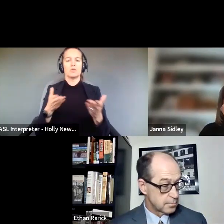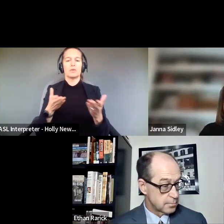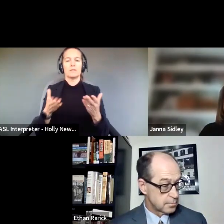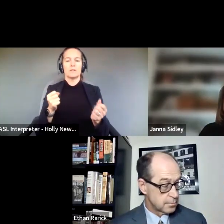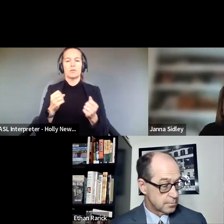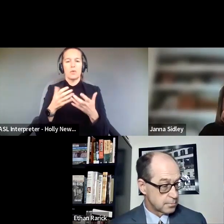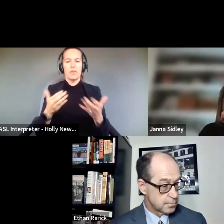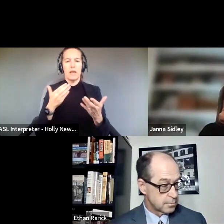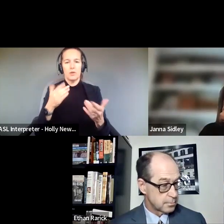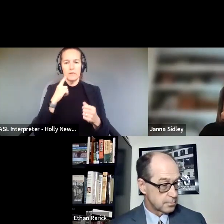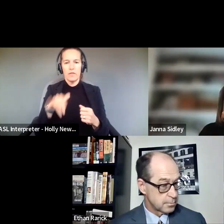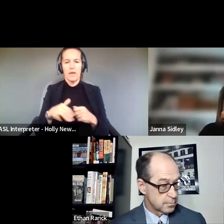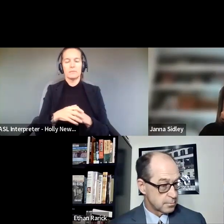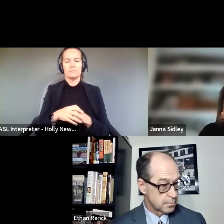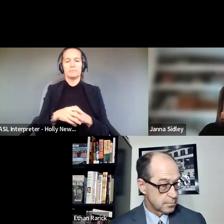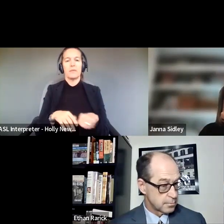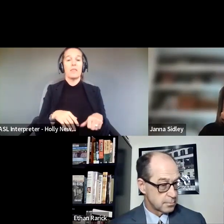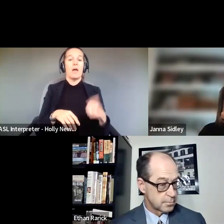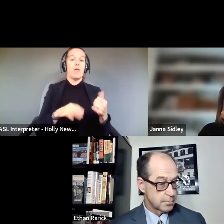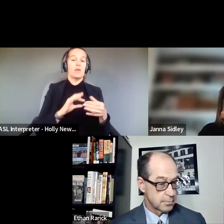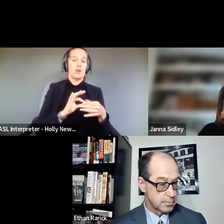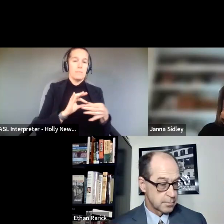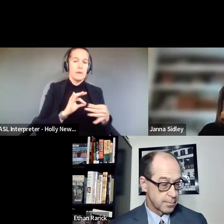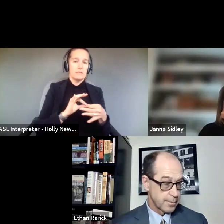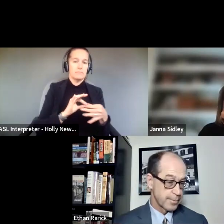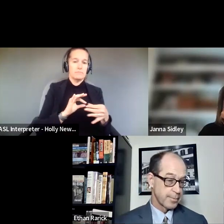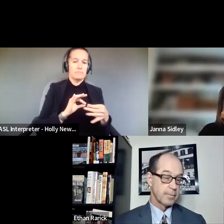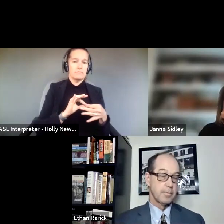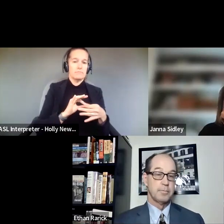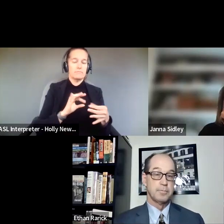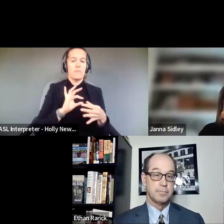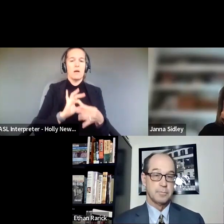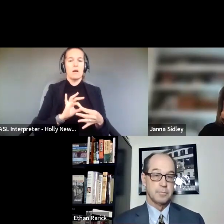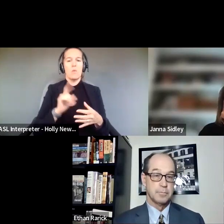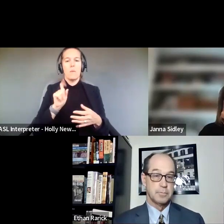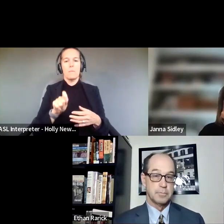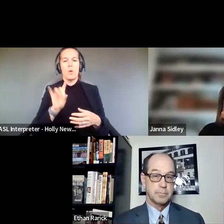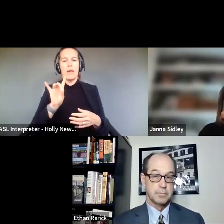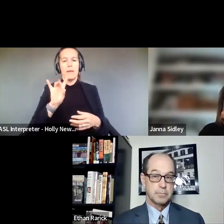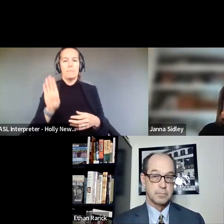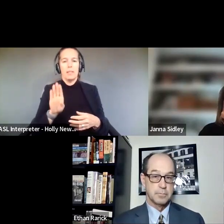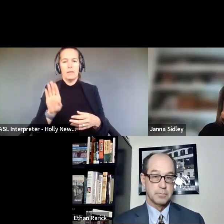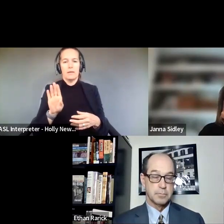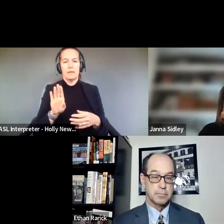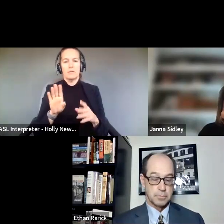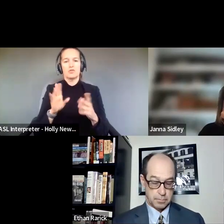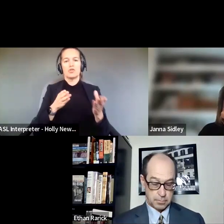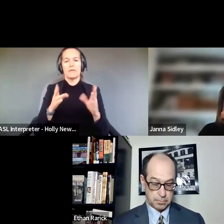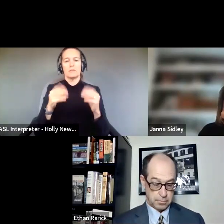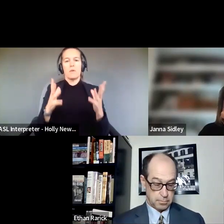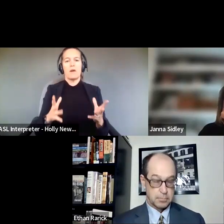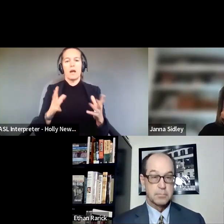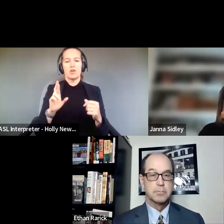you for that. The other comment I wanted to make is on the 1.8 billion service provider